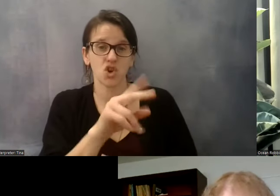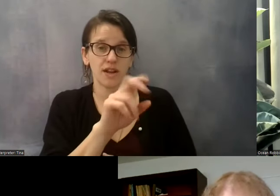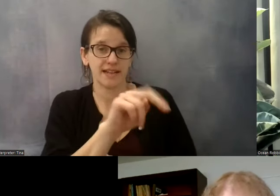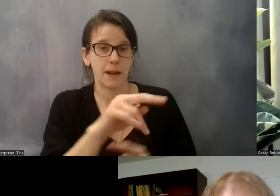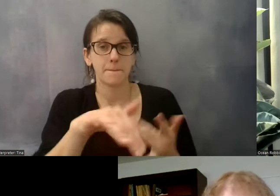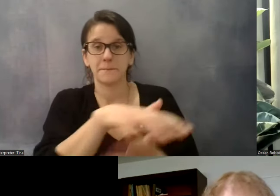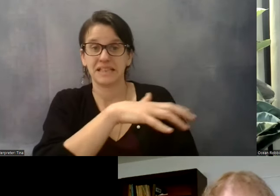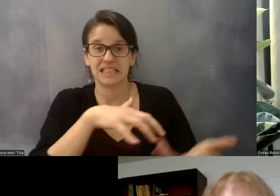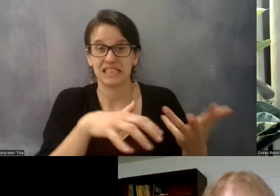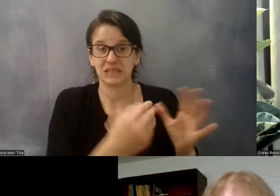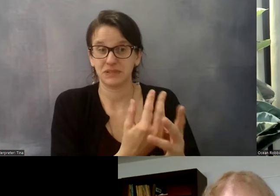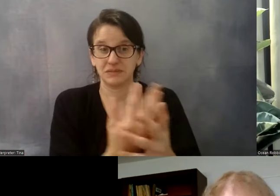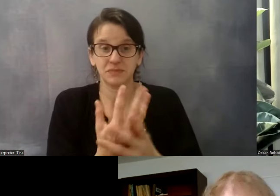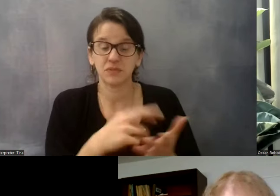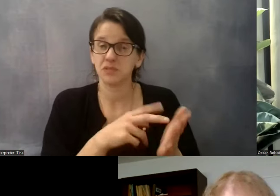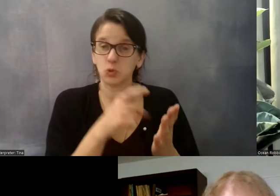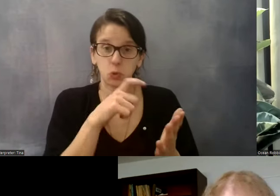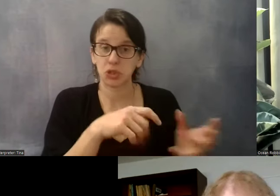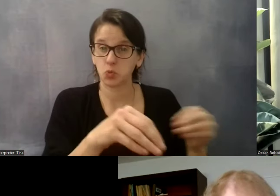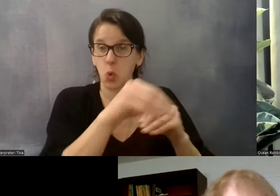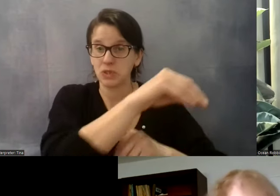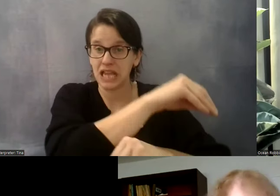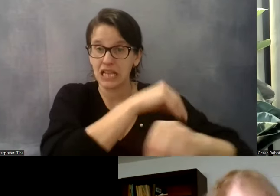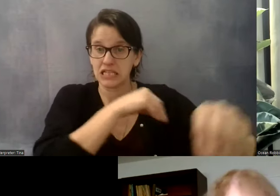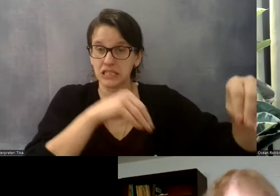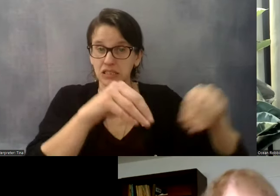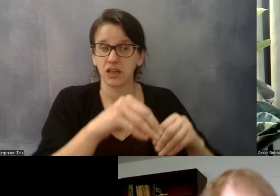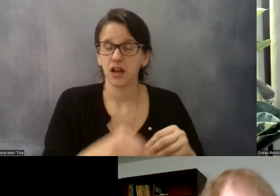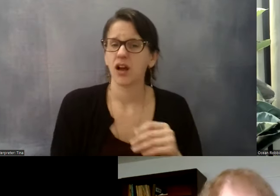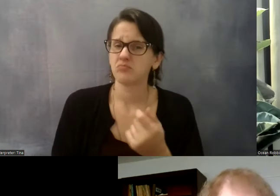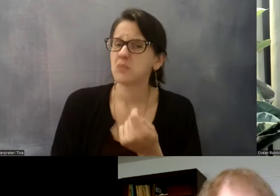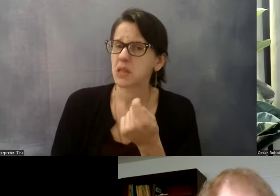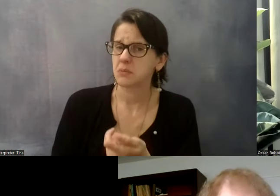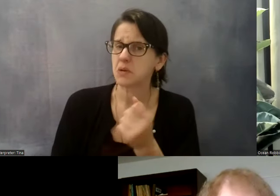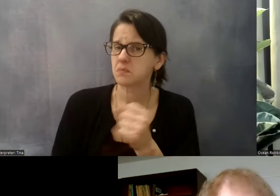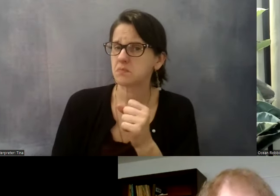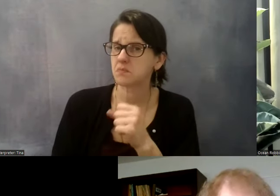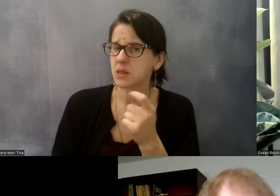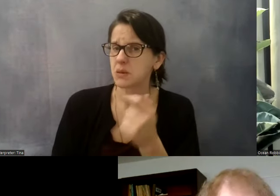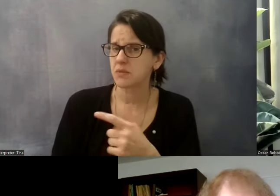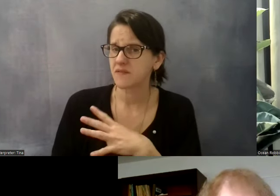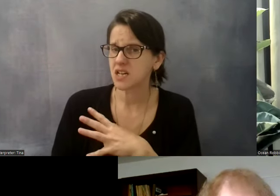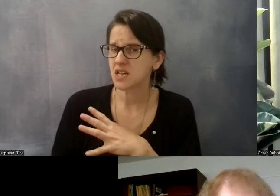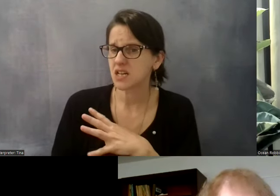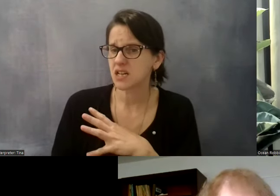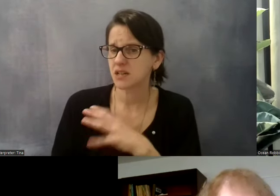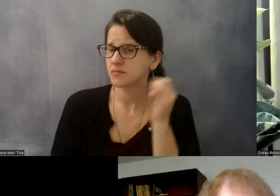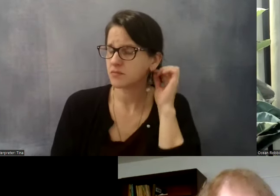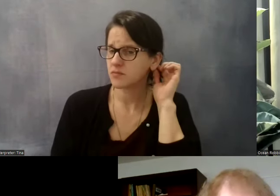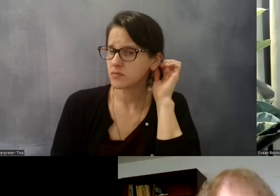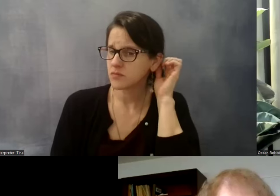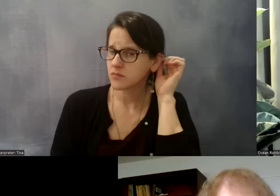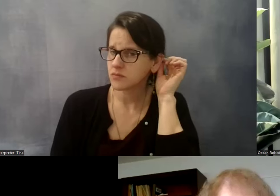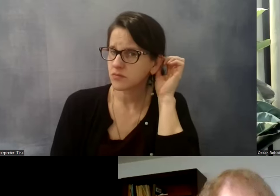precludes needing to rotate crops. Yeah, it does in a way. It really does. Because